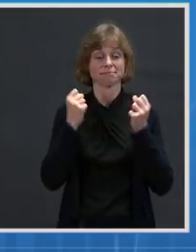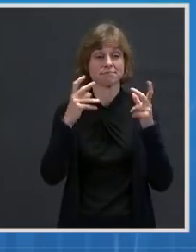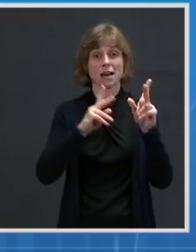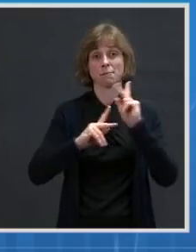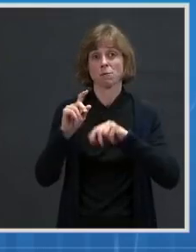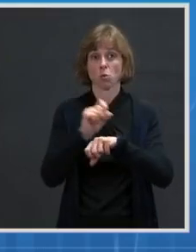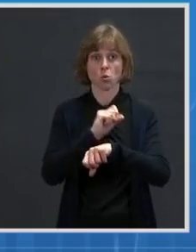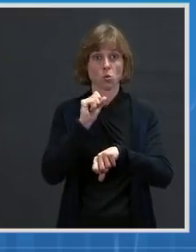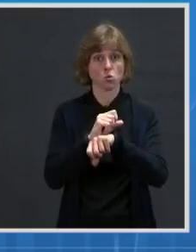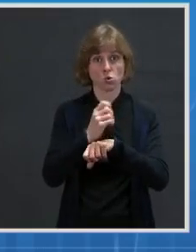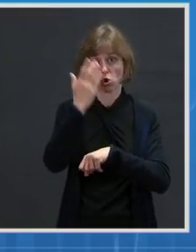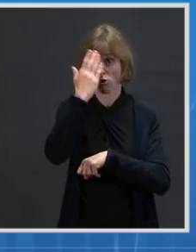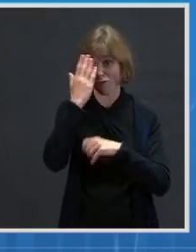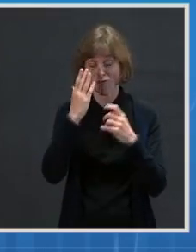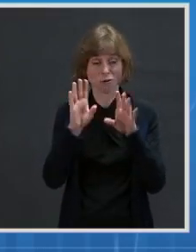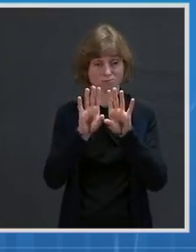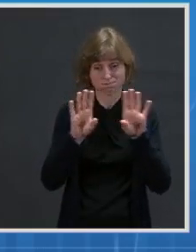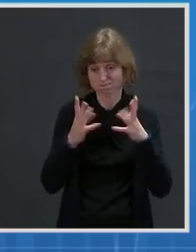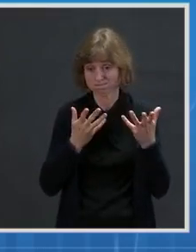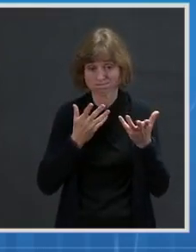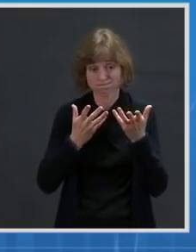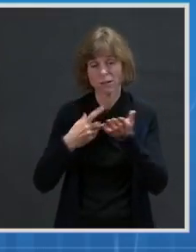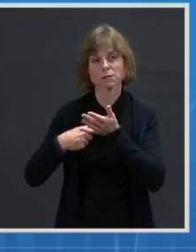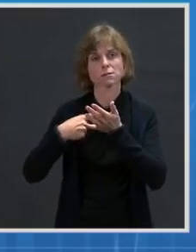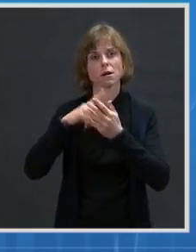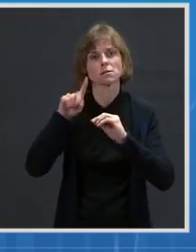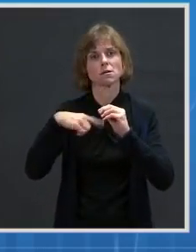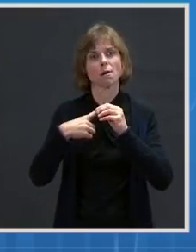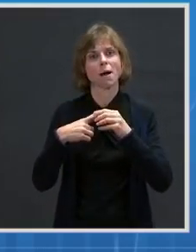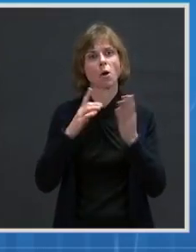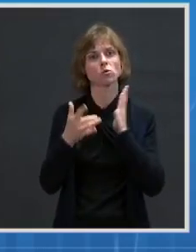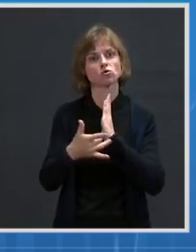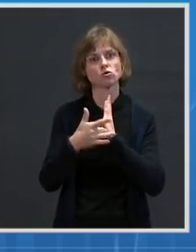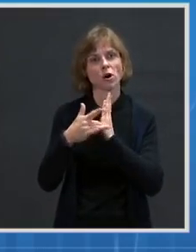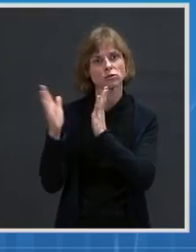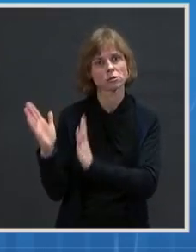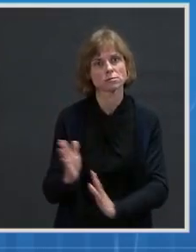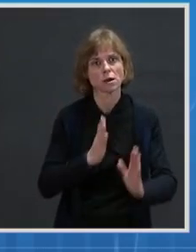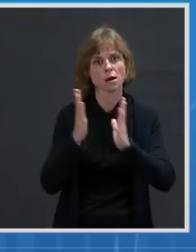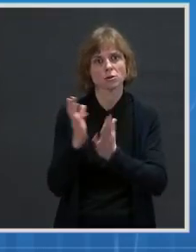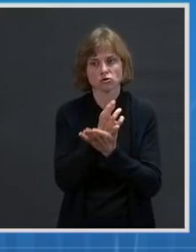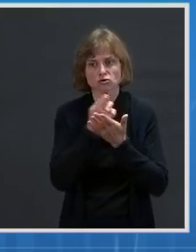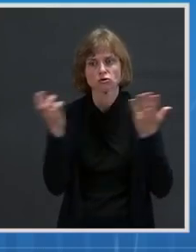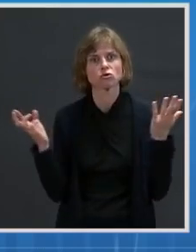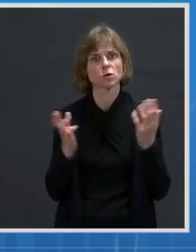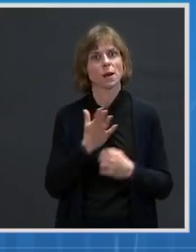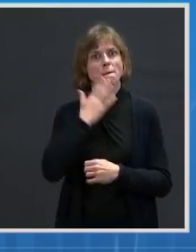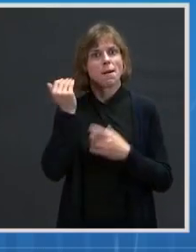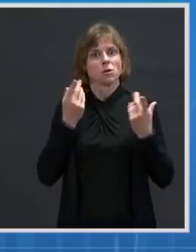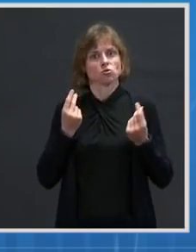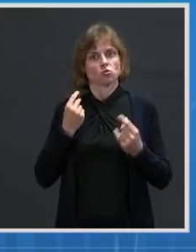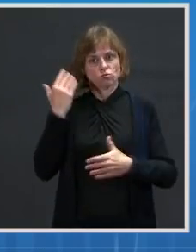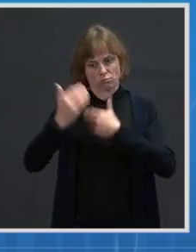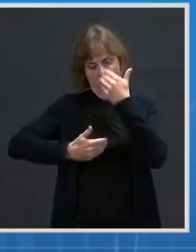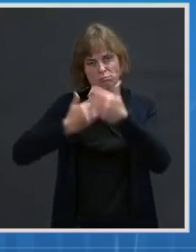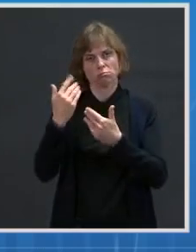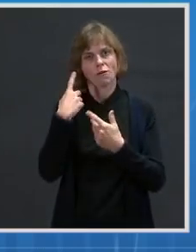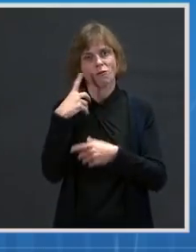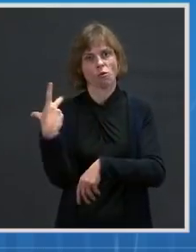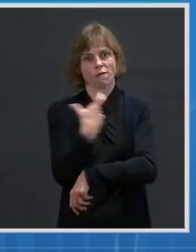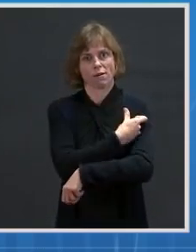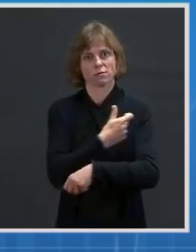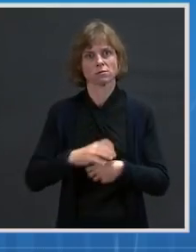the ground to discuss practical strategies, technical resources, and best practices for vaccination efforts. In a